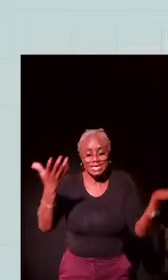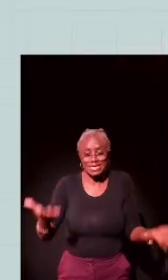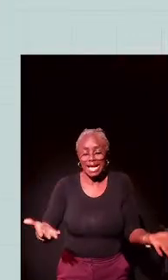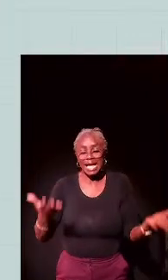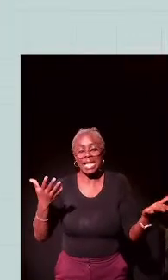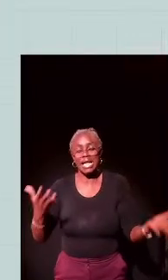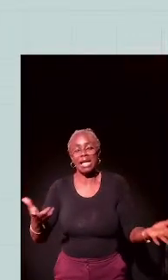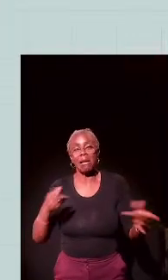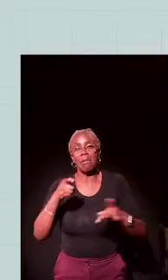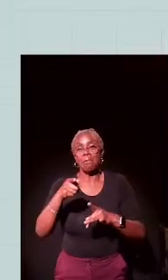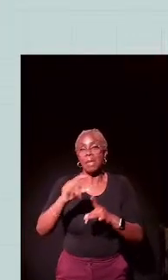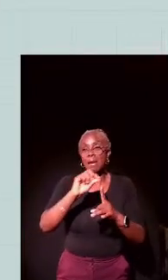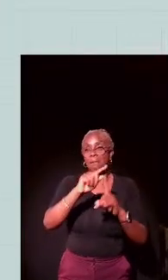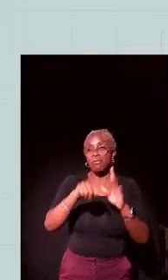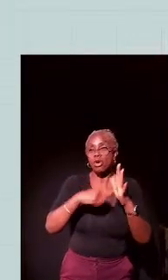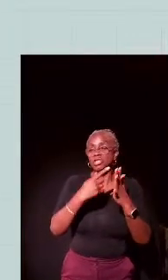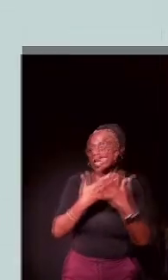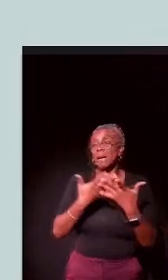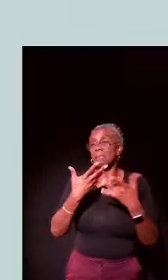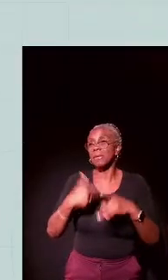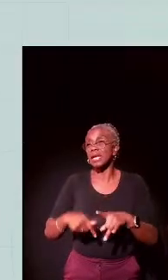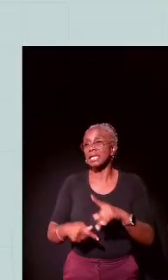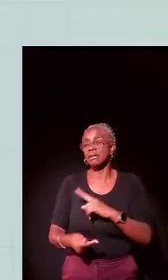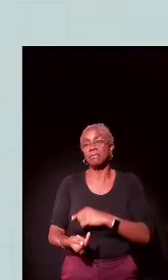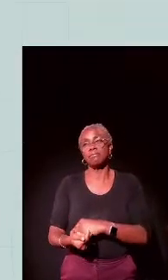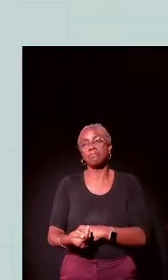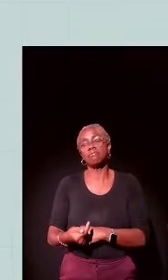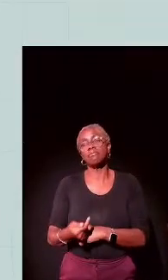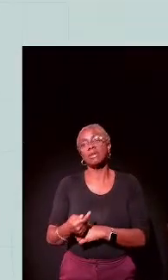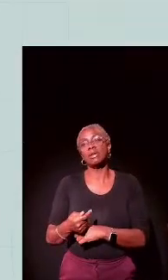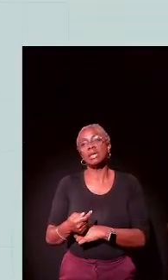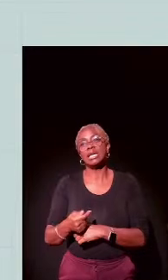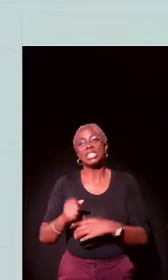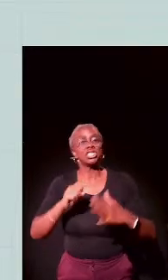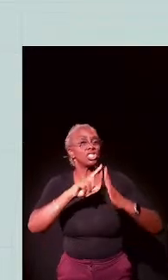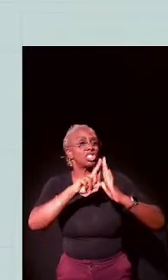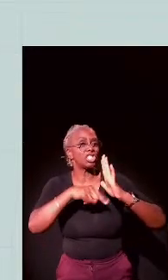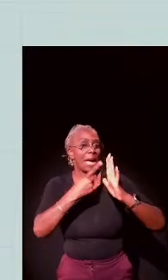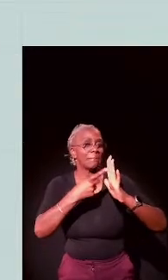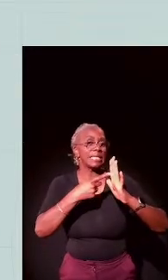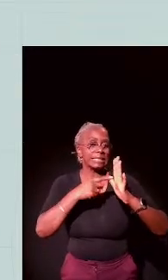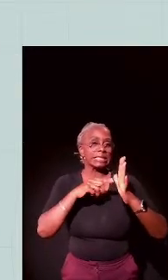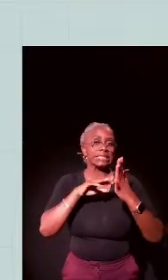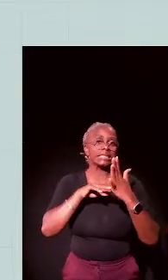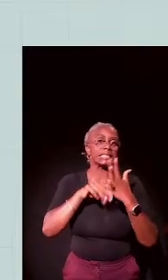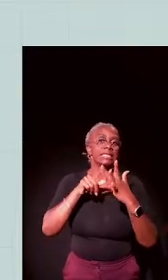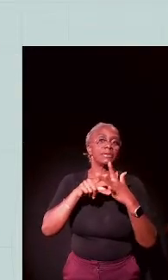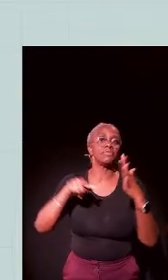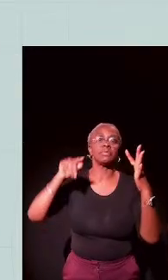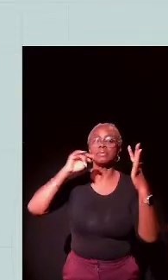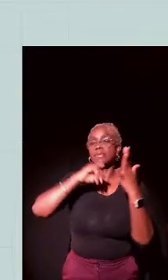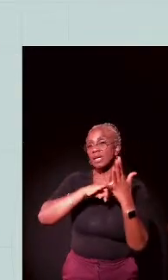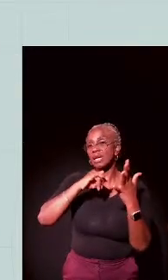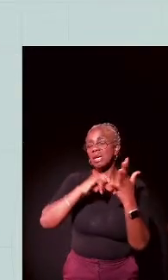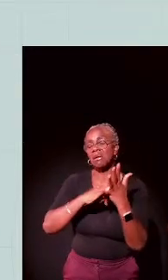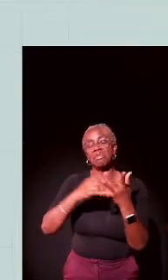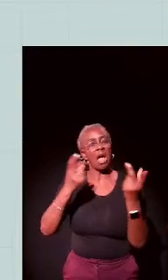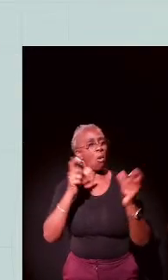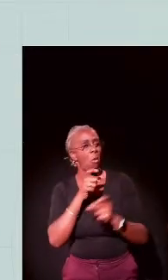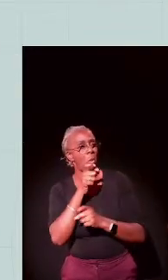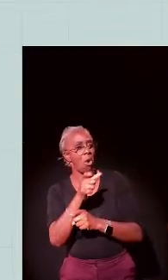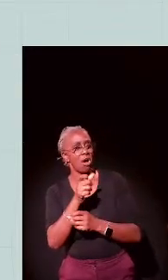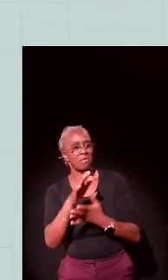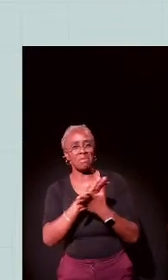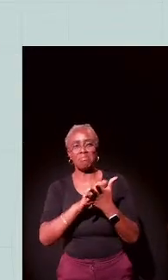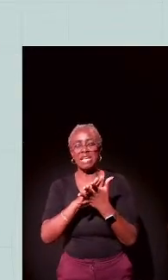takes me to a project that I've done prior to that, which is jammies. And what jammies were